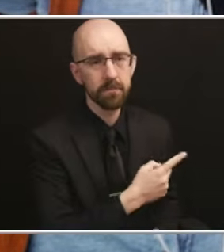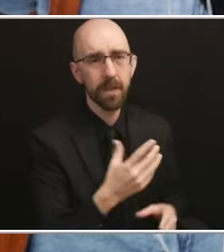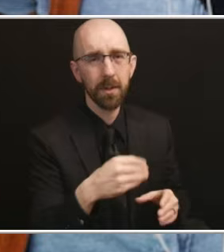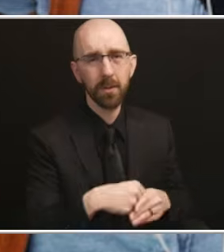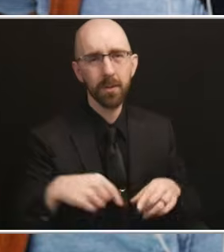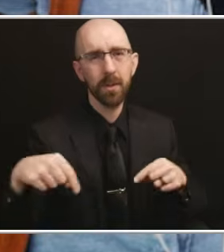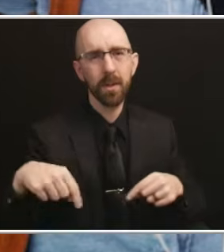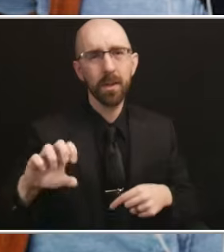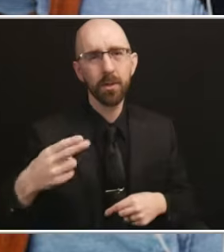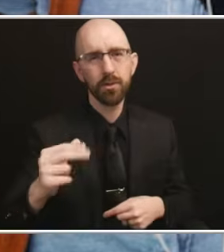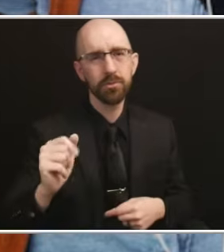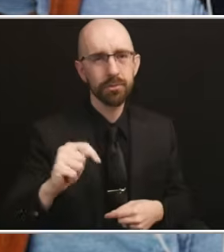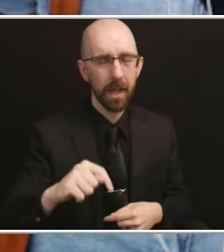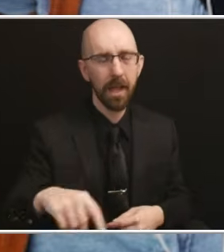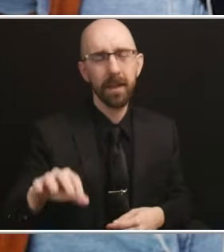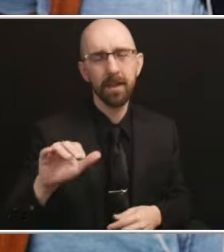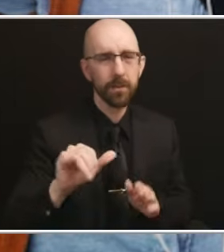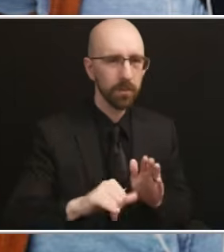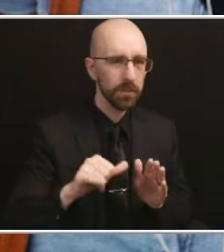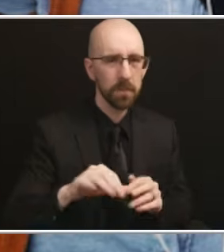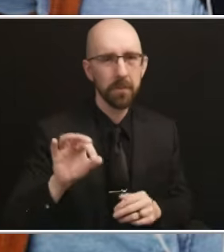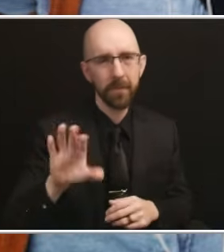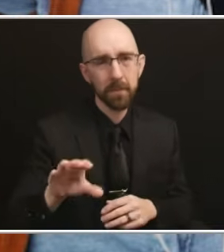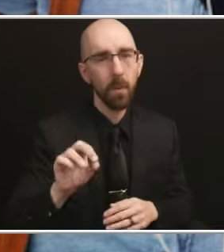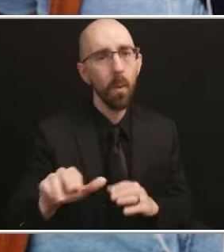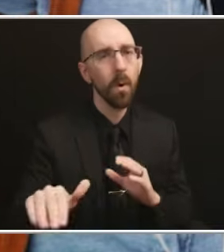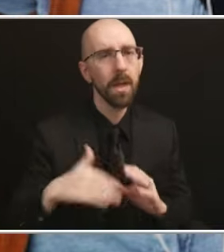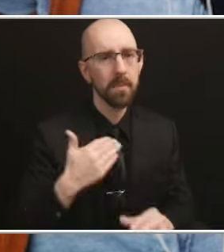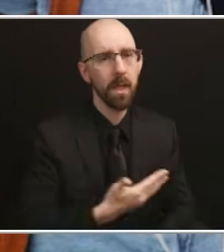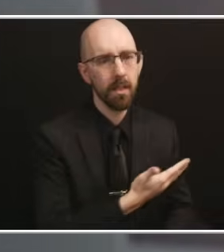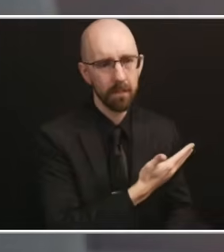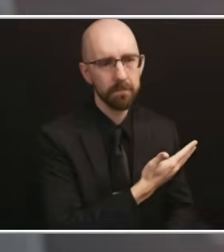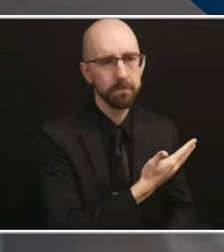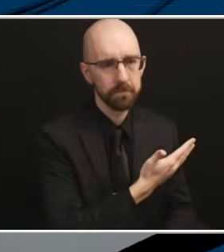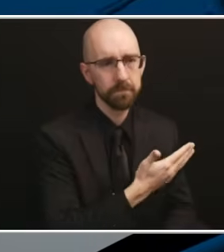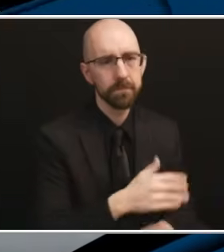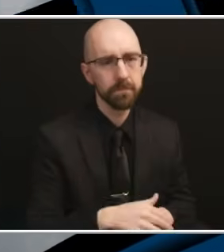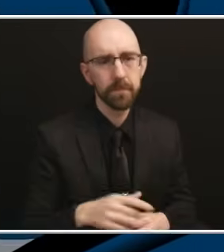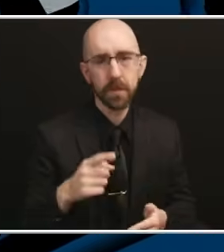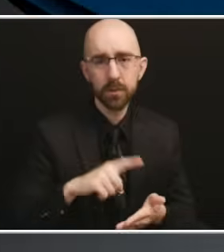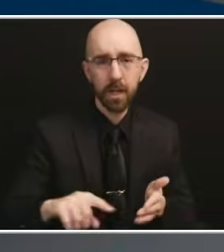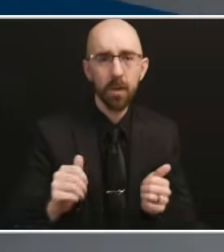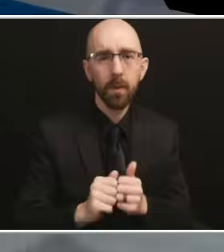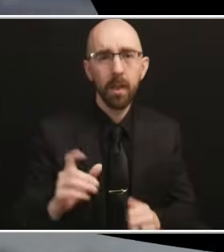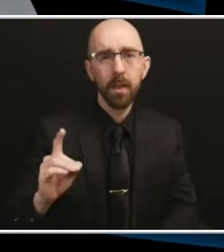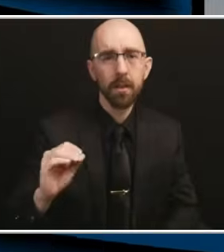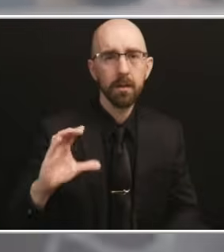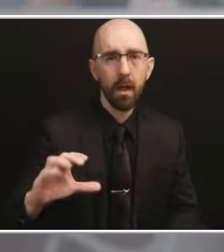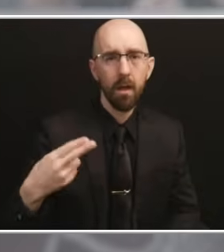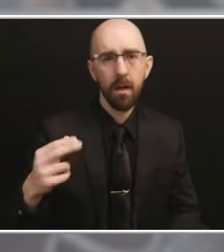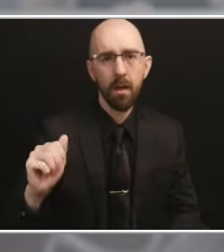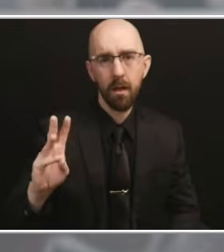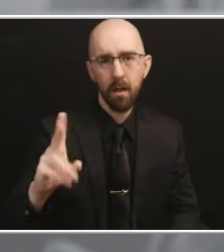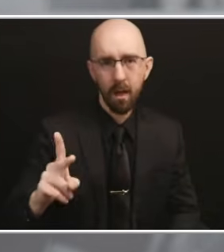or Facebook, or emailing the Medical News Network. So let's check in with Doc Hawk.